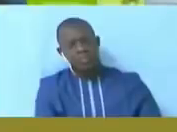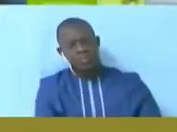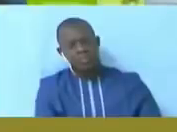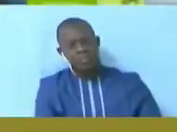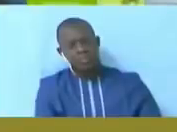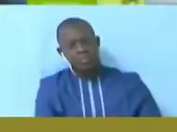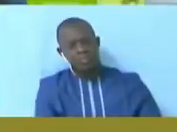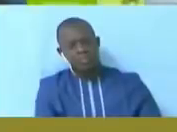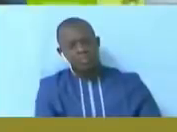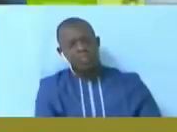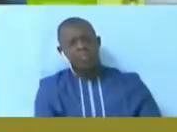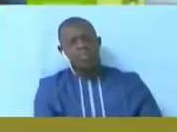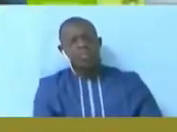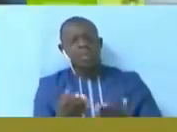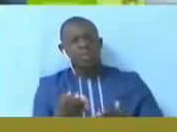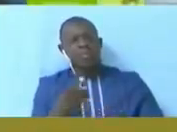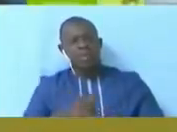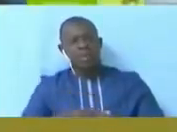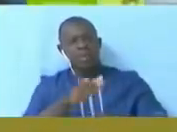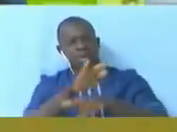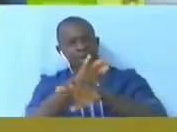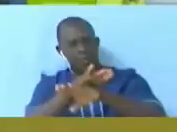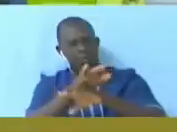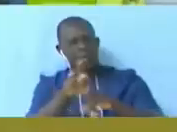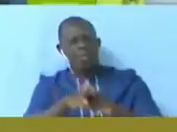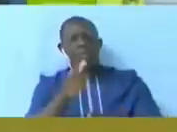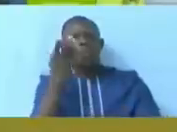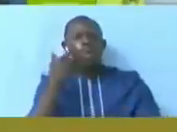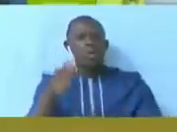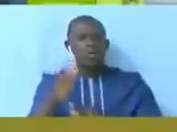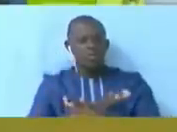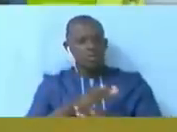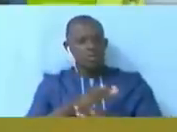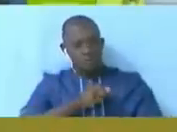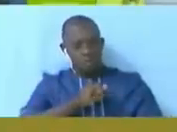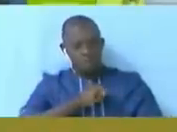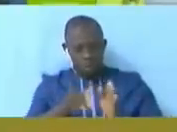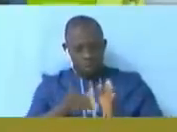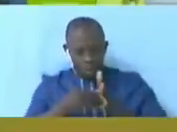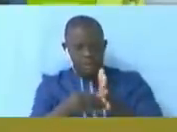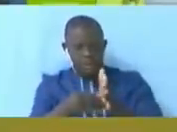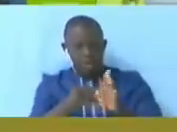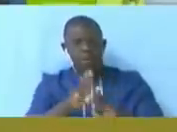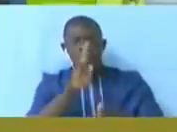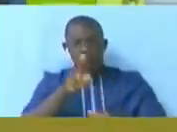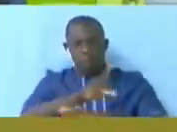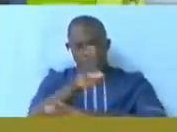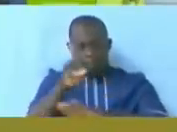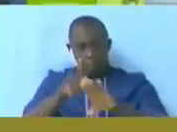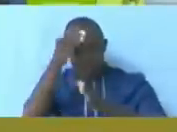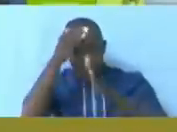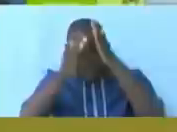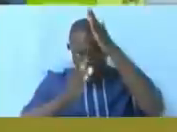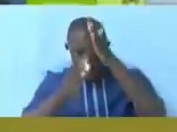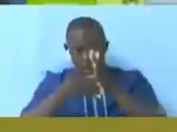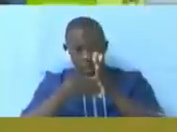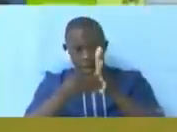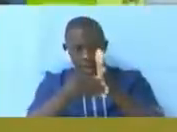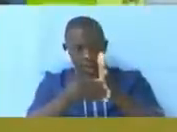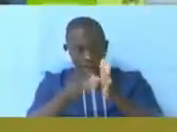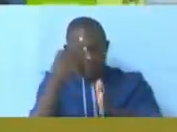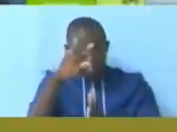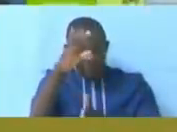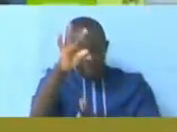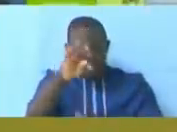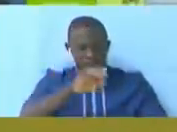So in the evening, when his commander, the camp commander in Farafenye,